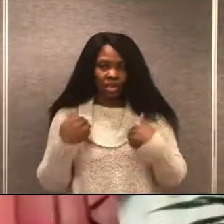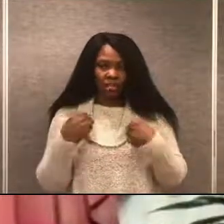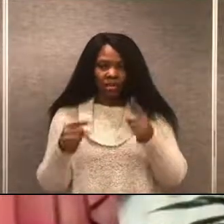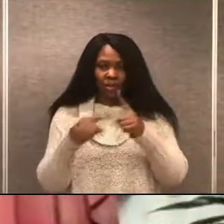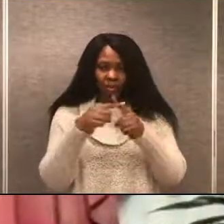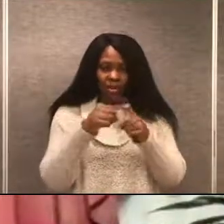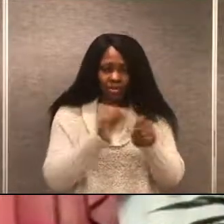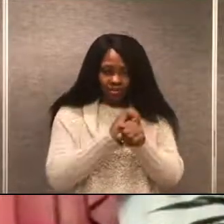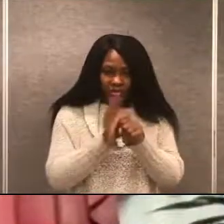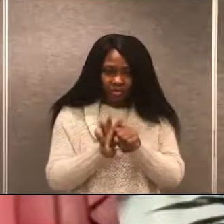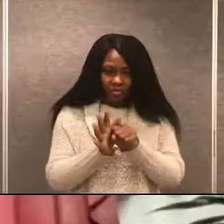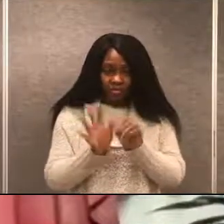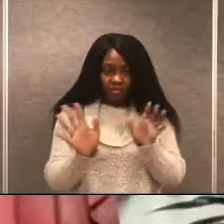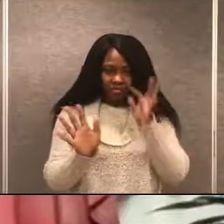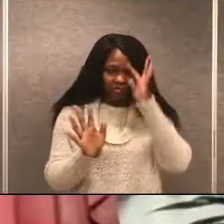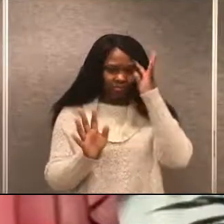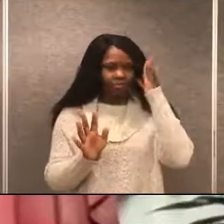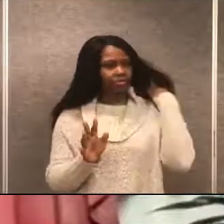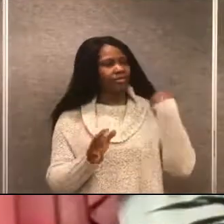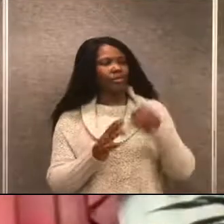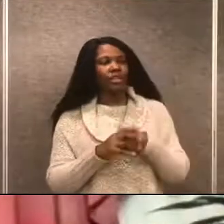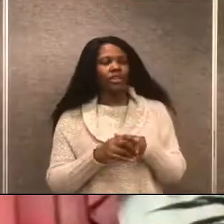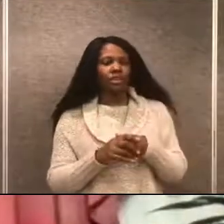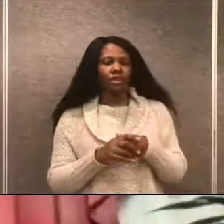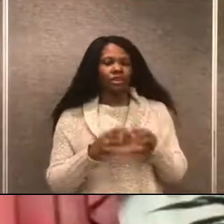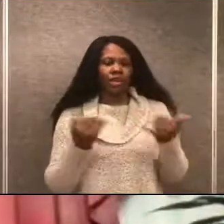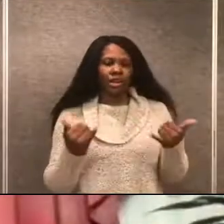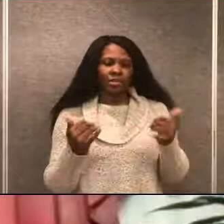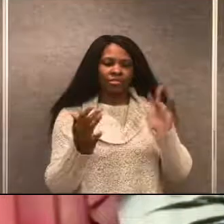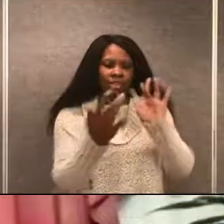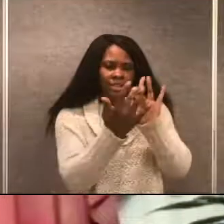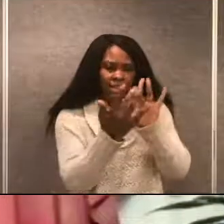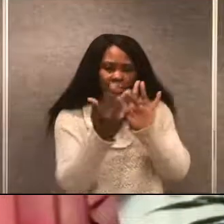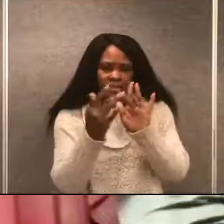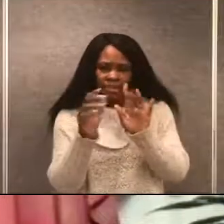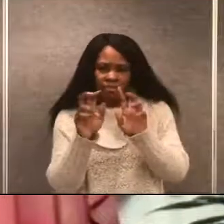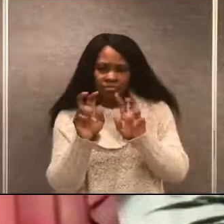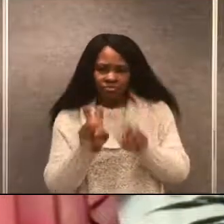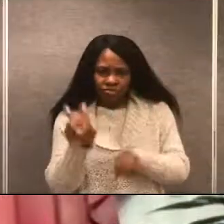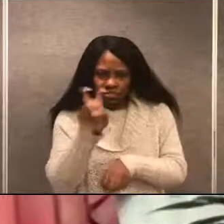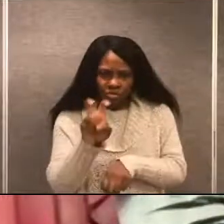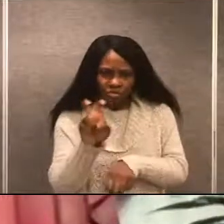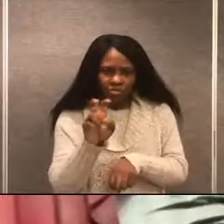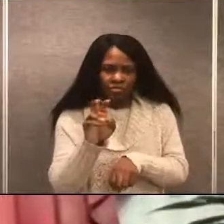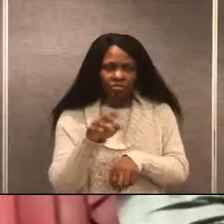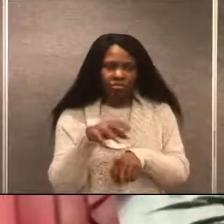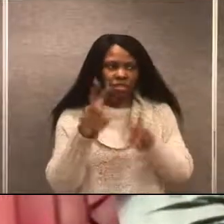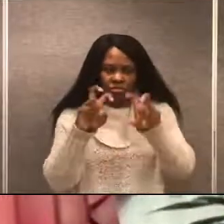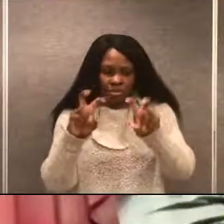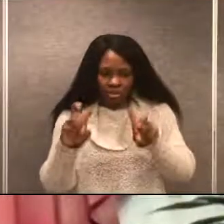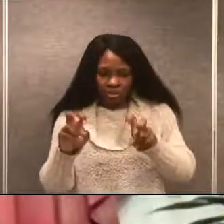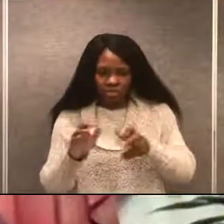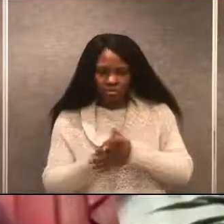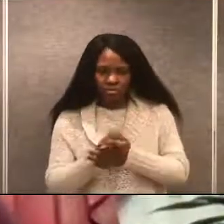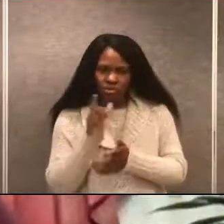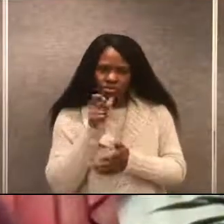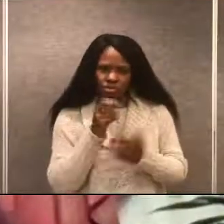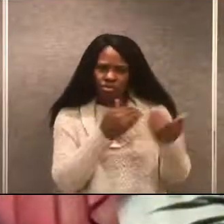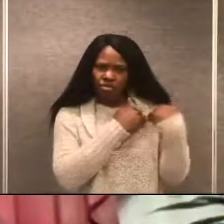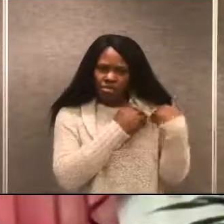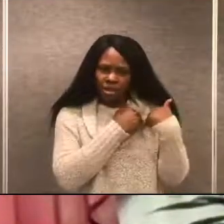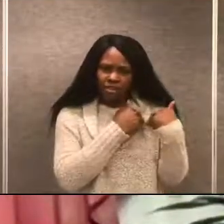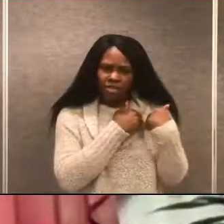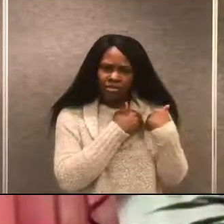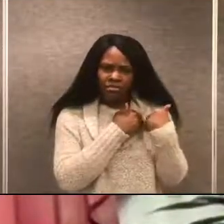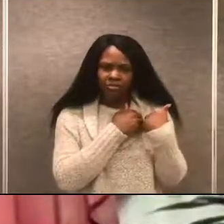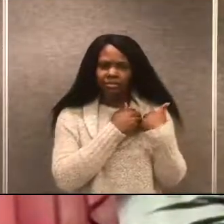Speaking of contract tracing, who exactly is responsible for contract tracing, and how is that executed? And how will people